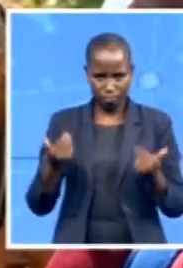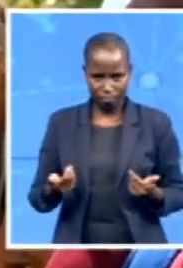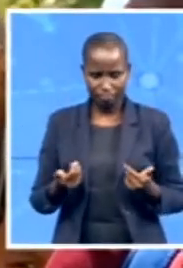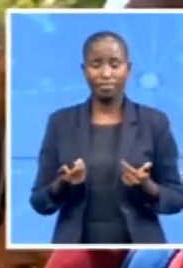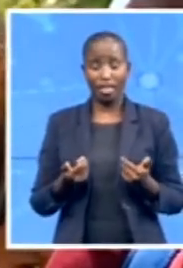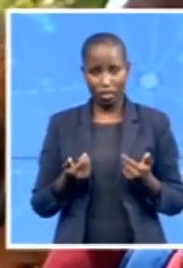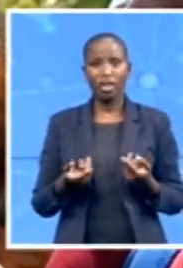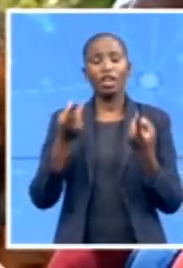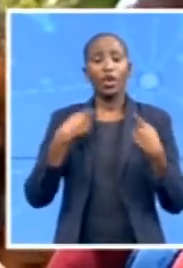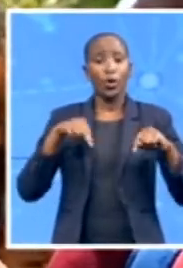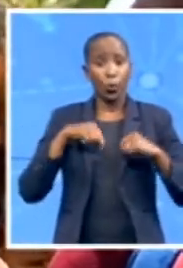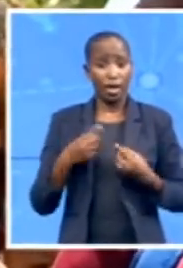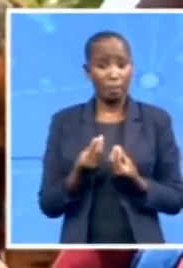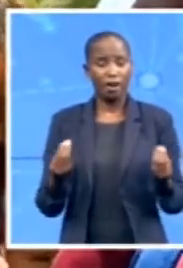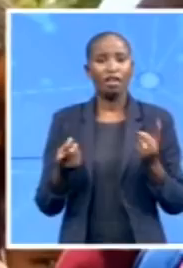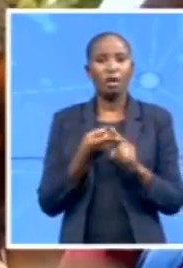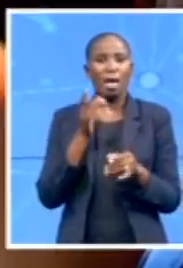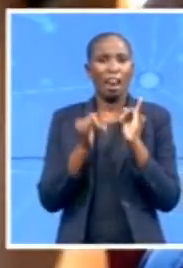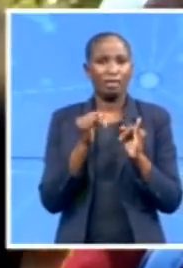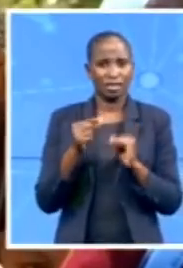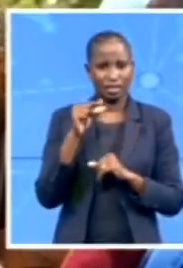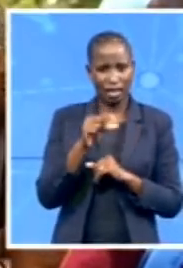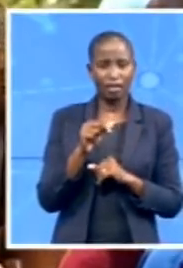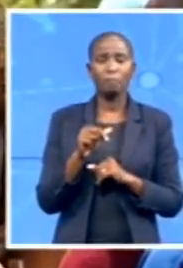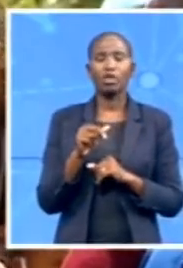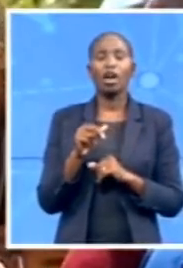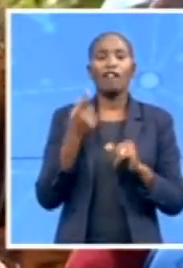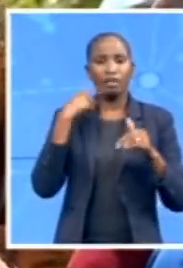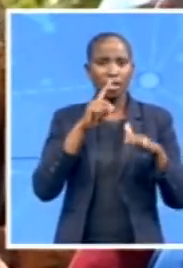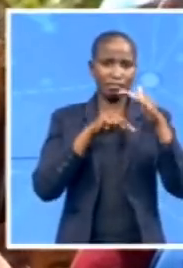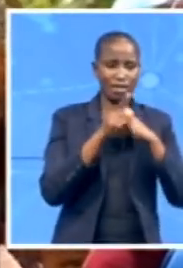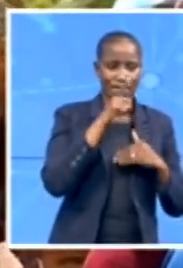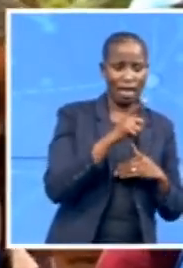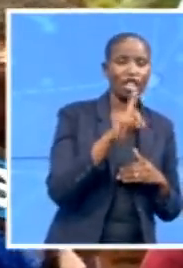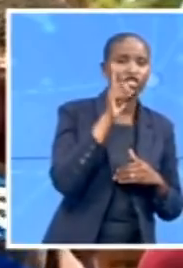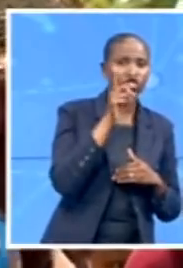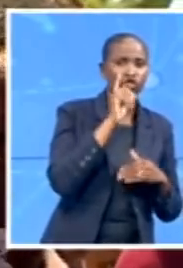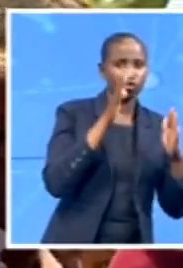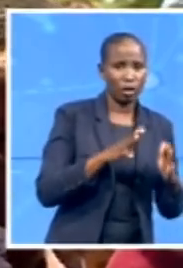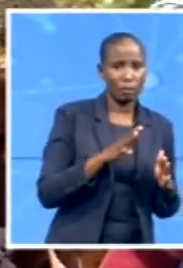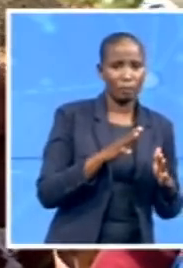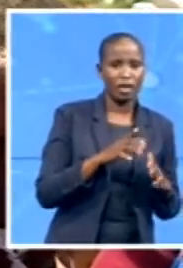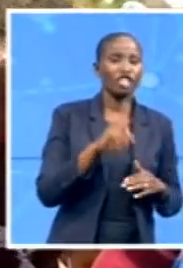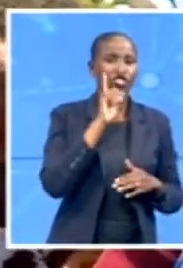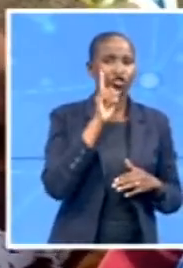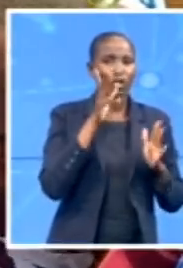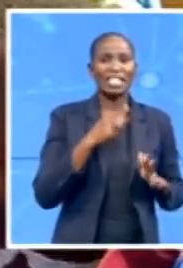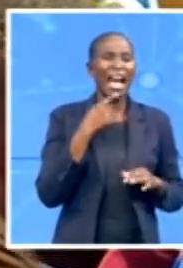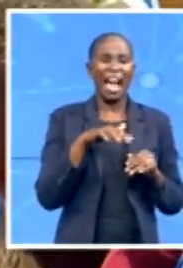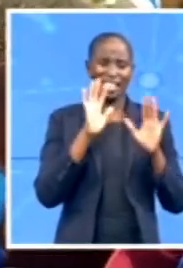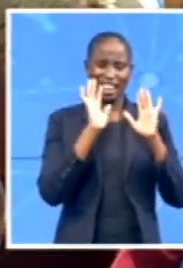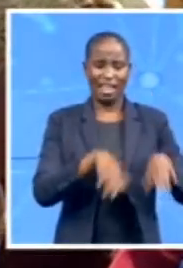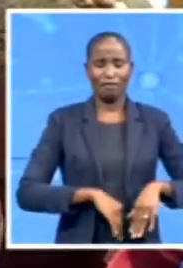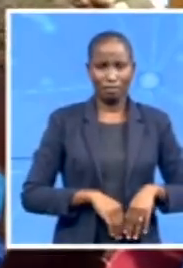send it to the teacher. The teacher said we must leave it just like that. Then the parents of the white kids came